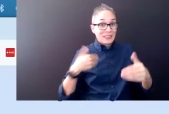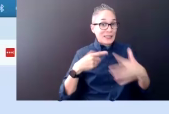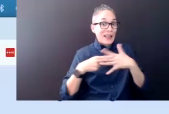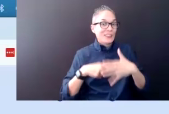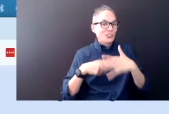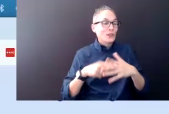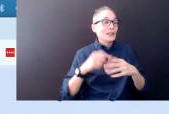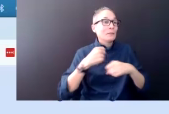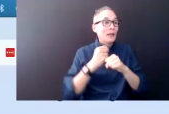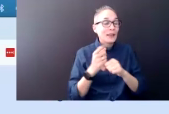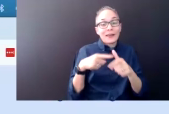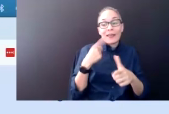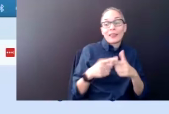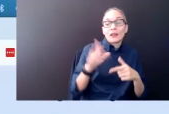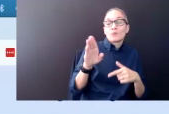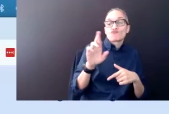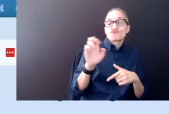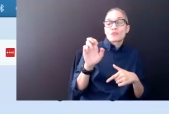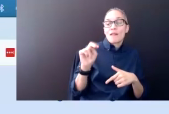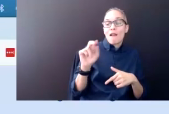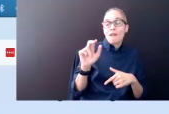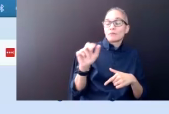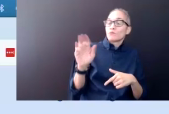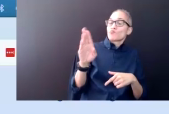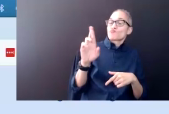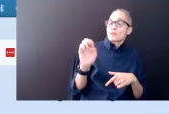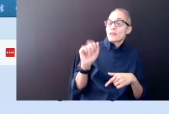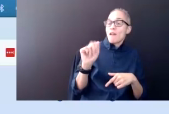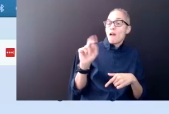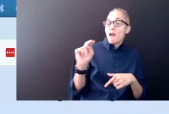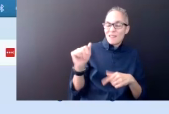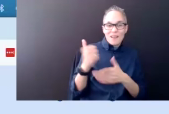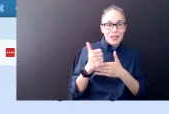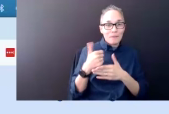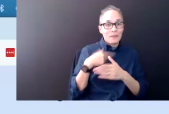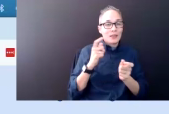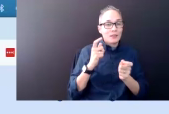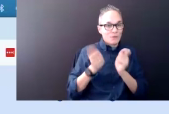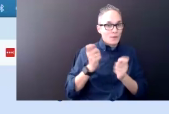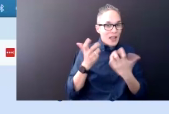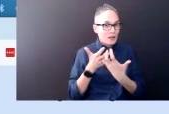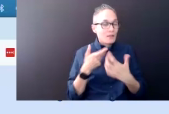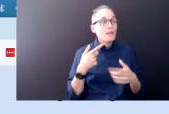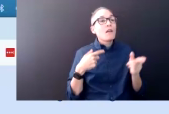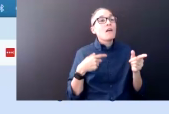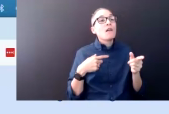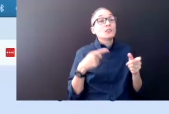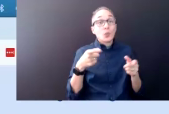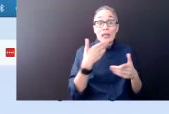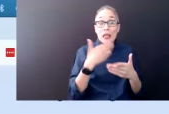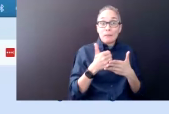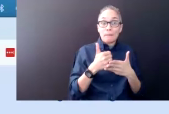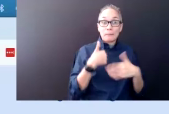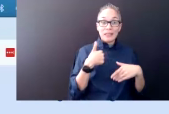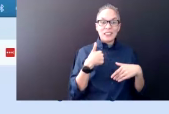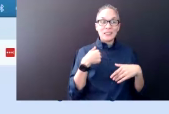and that Breanna helped me really refine. So us building this tool was one thing, but also what we really realize is